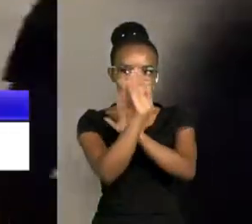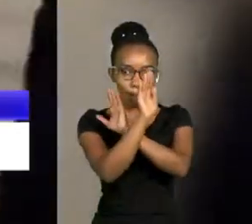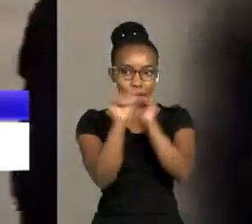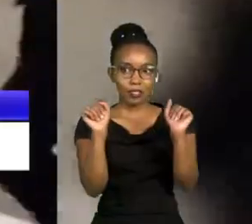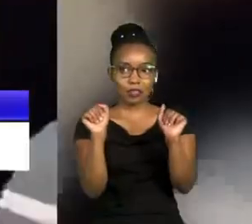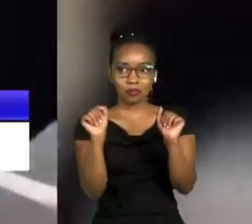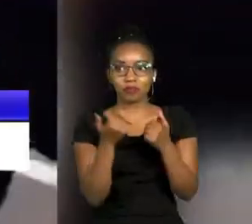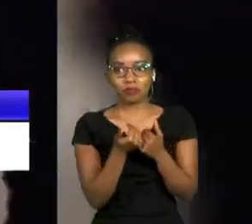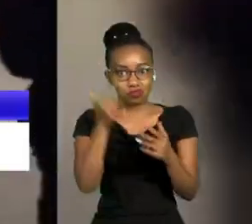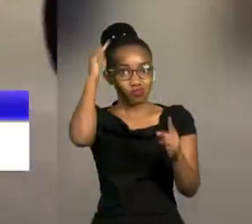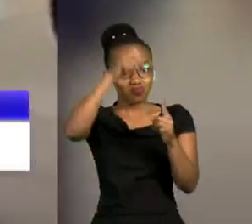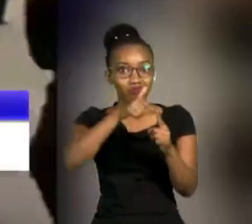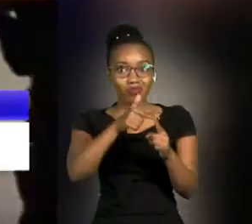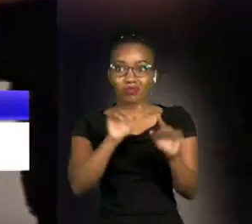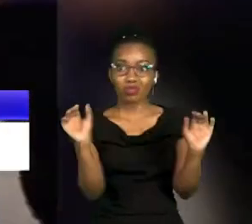motives were unclear.